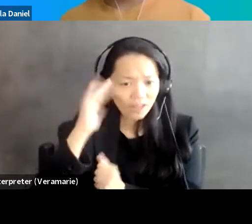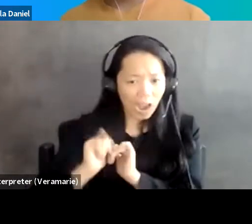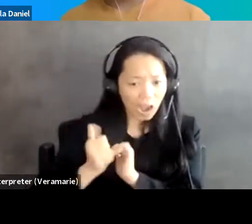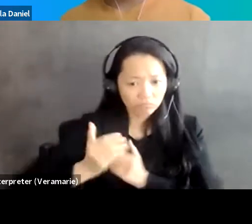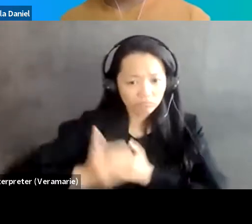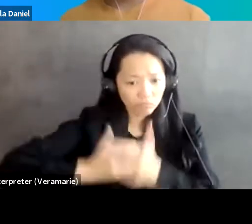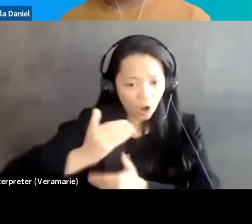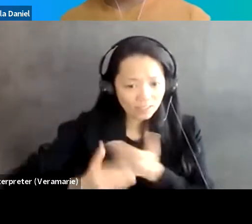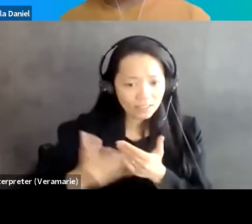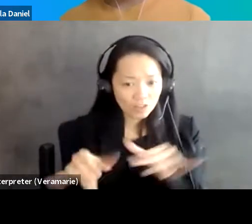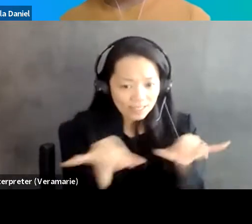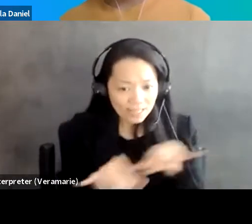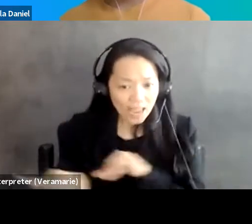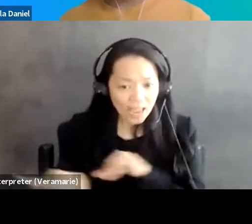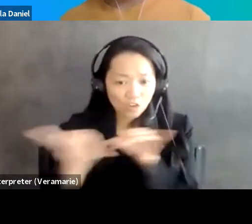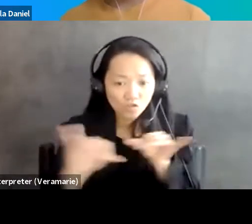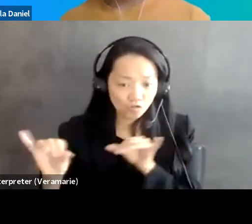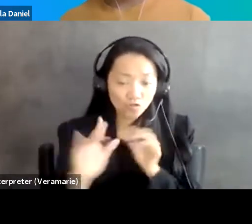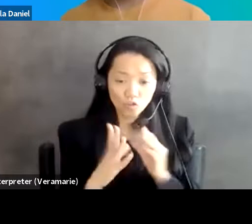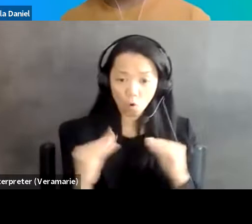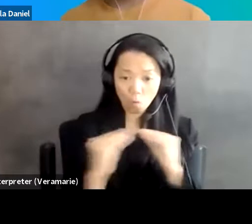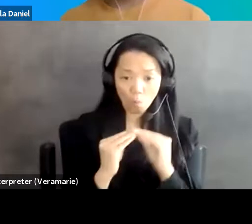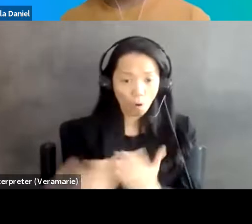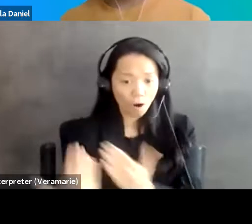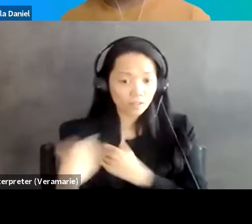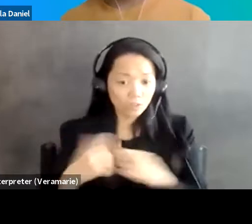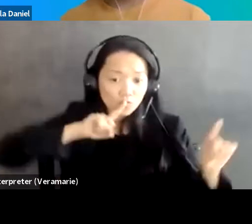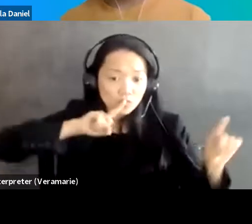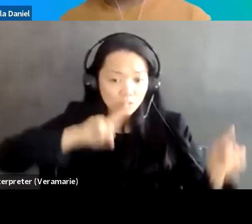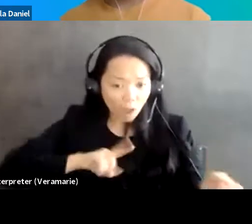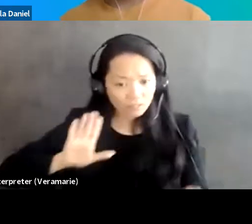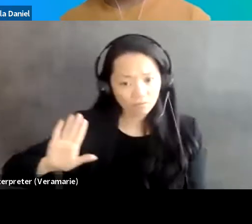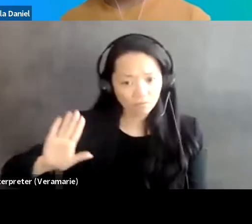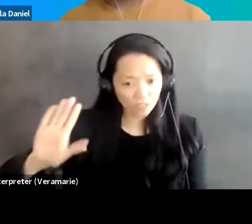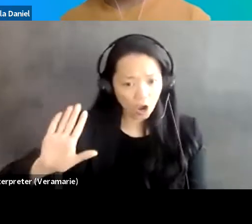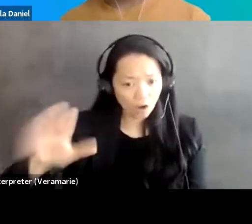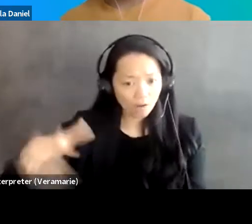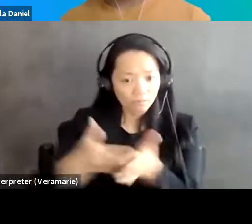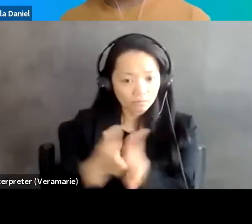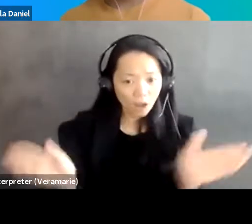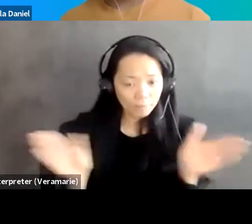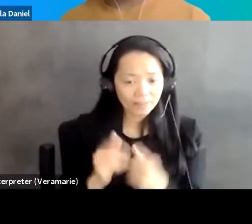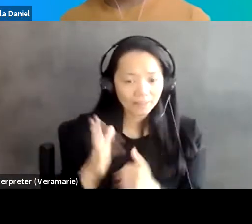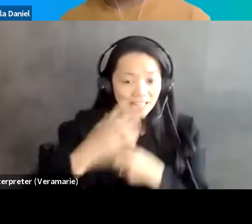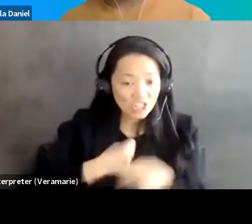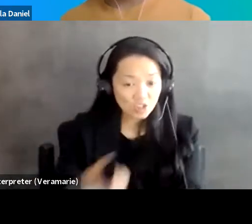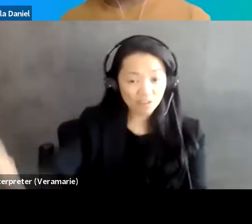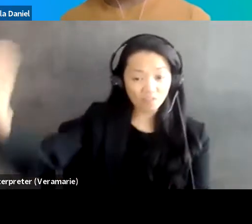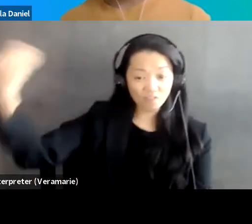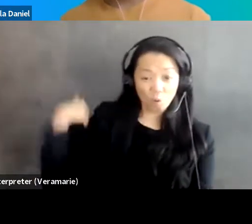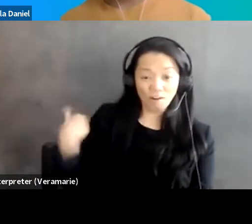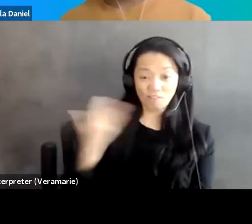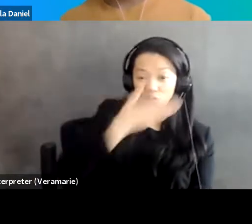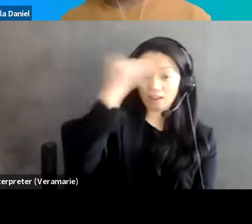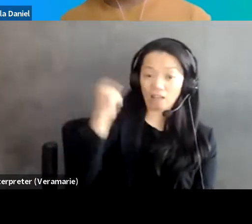then it also requires for them to be more responsive to the public than in years past. I think, of